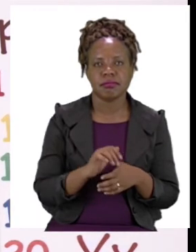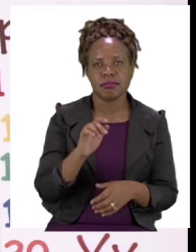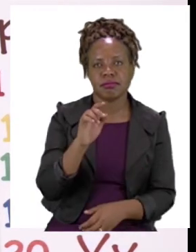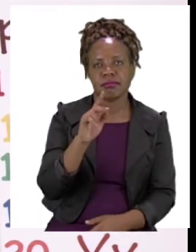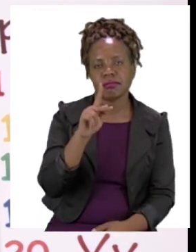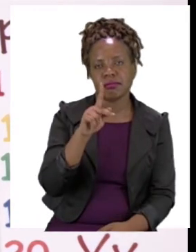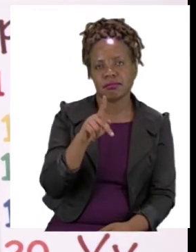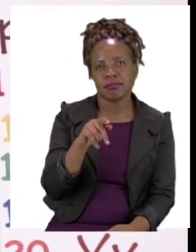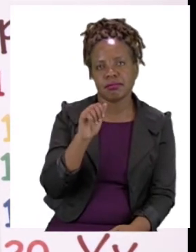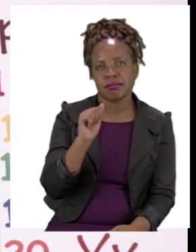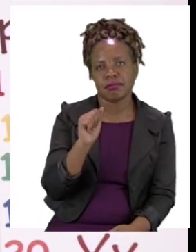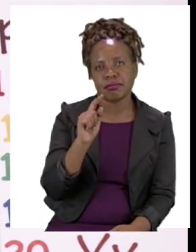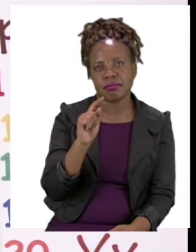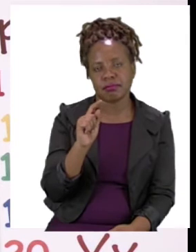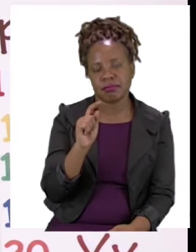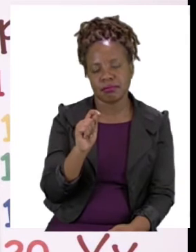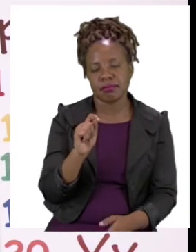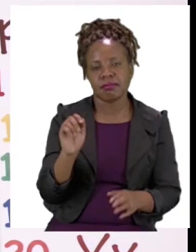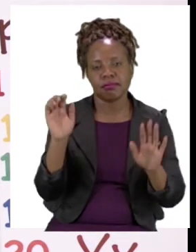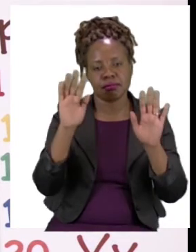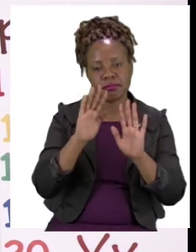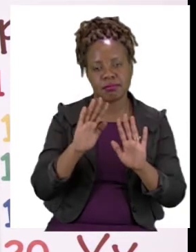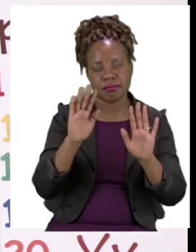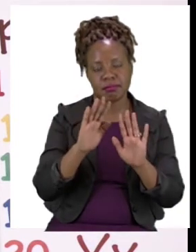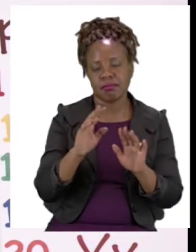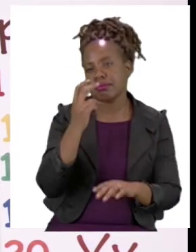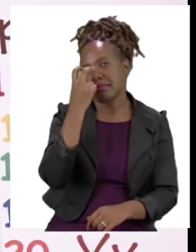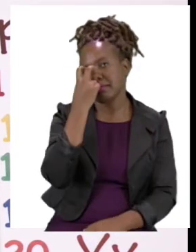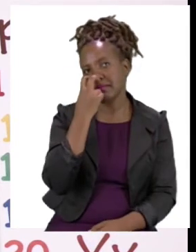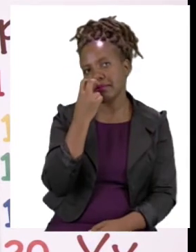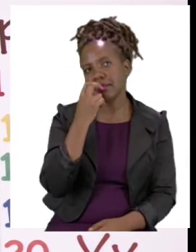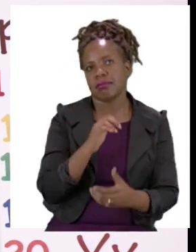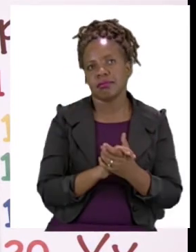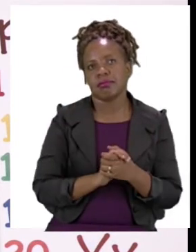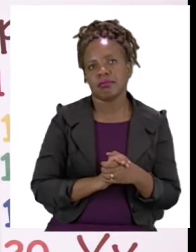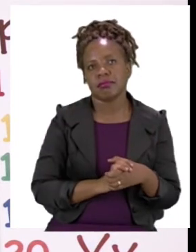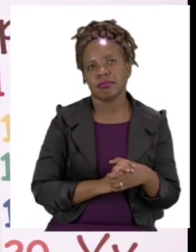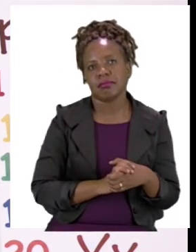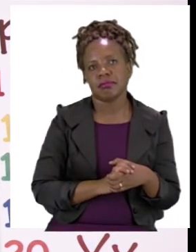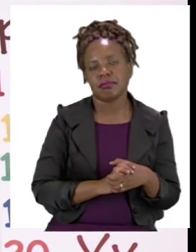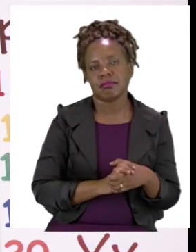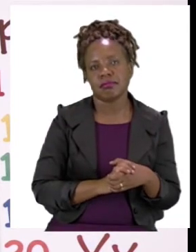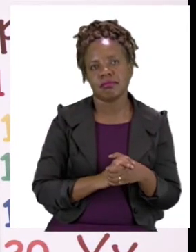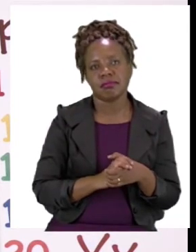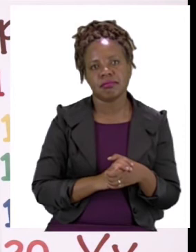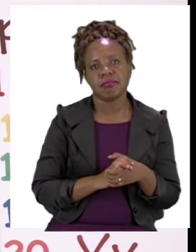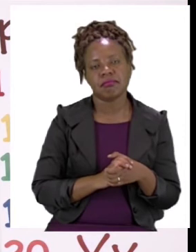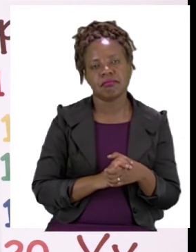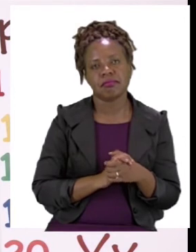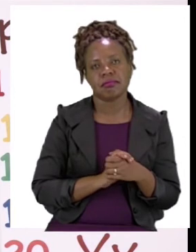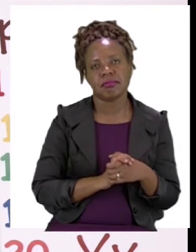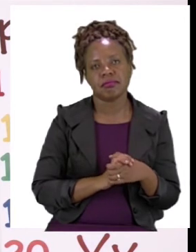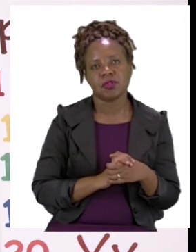to be using black for the word pat. Black like my hair or